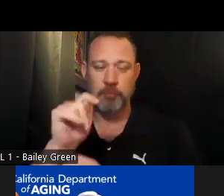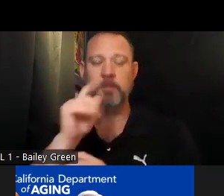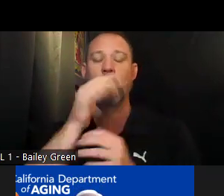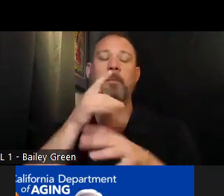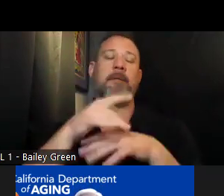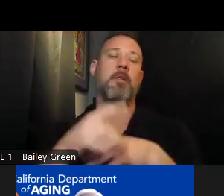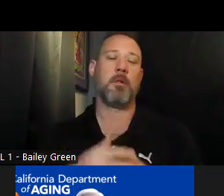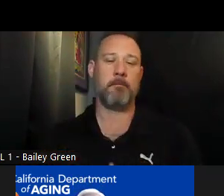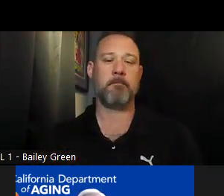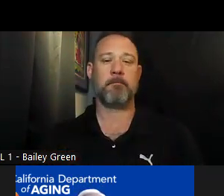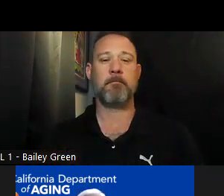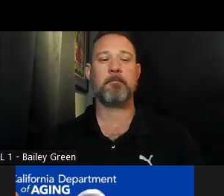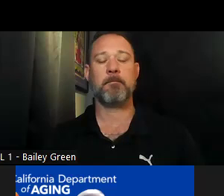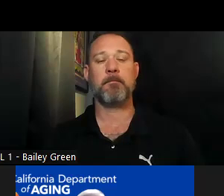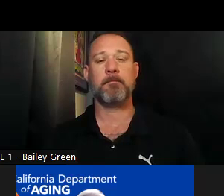Callie, thanks.